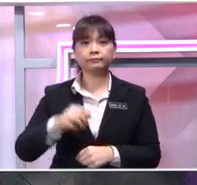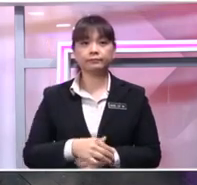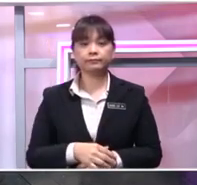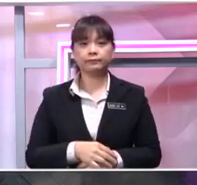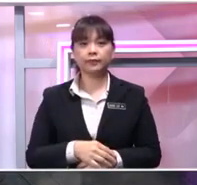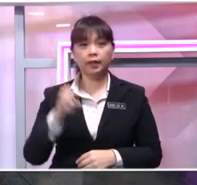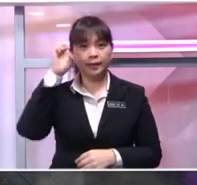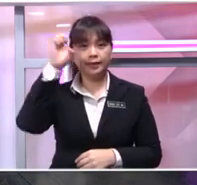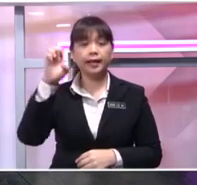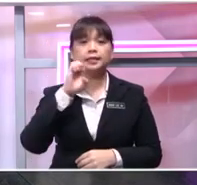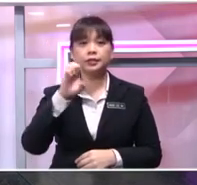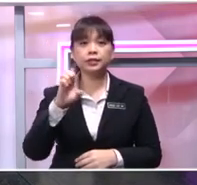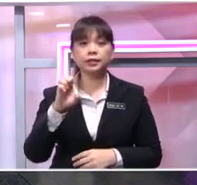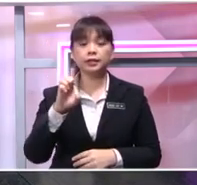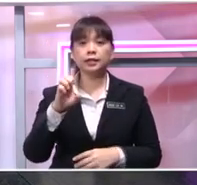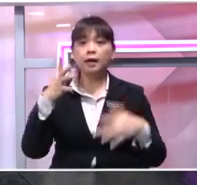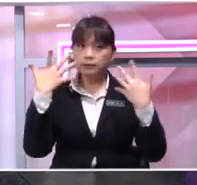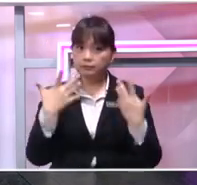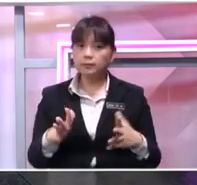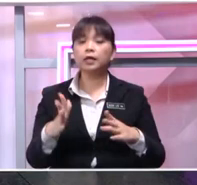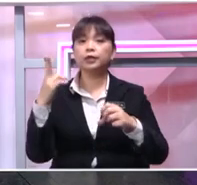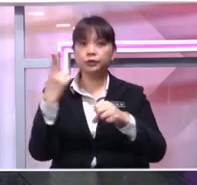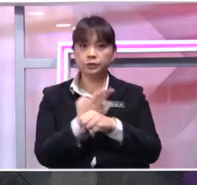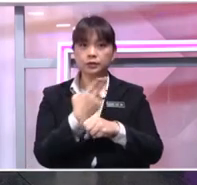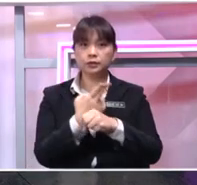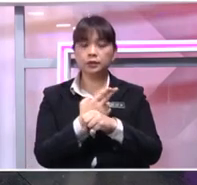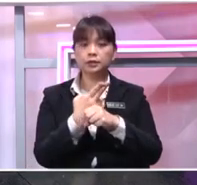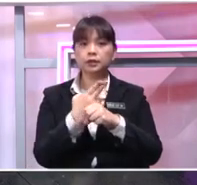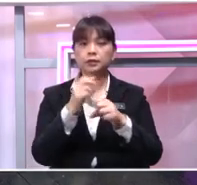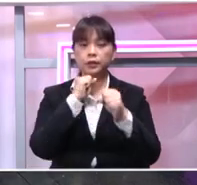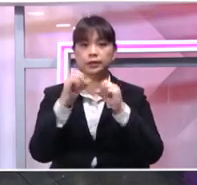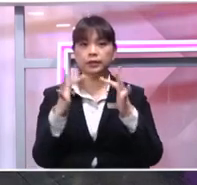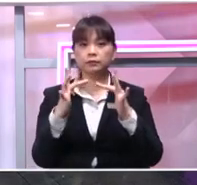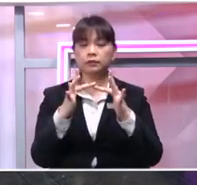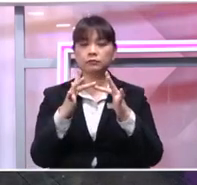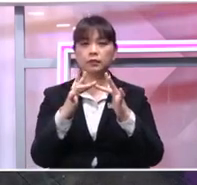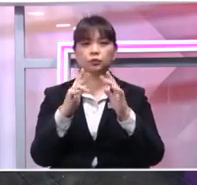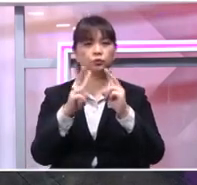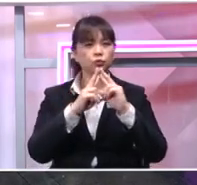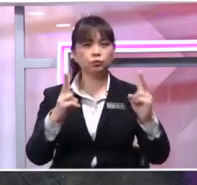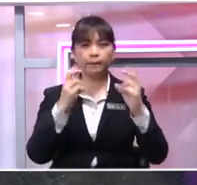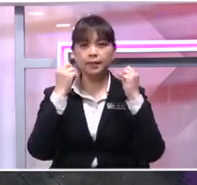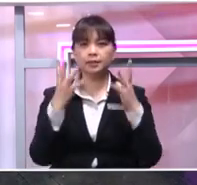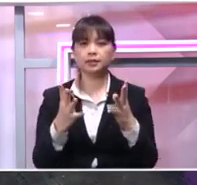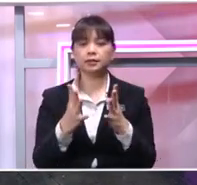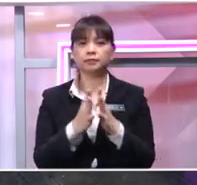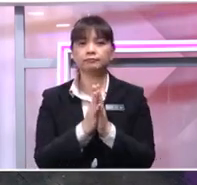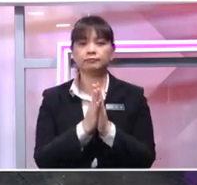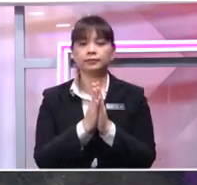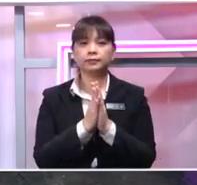He or she has been using social networking site a bit too much. Okay, good.